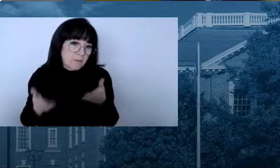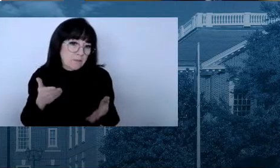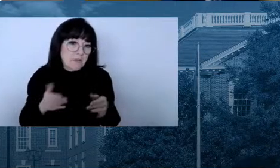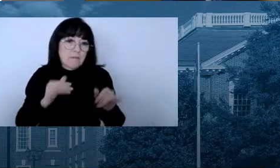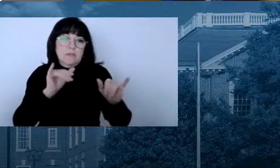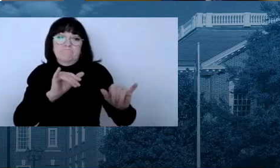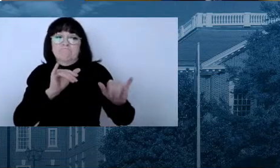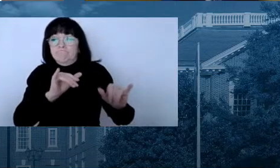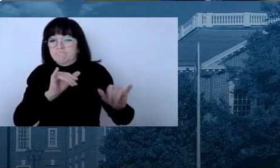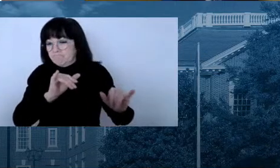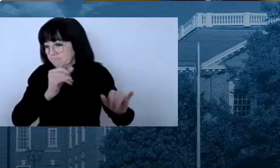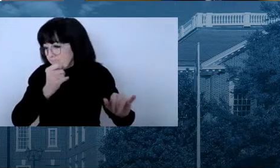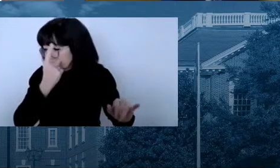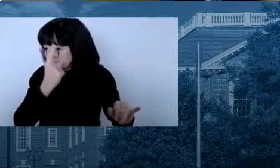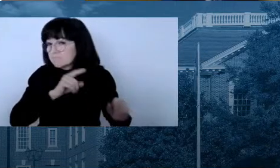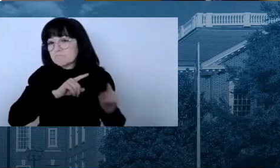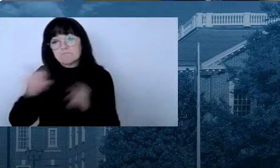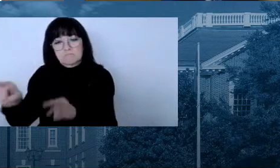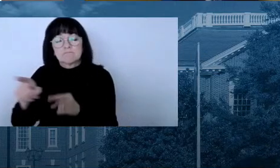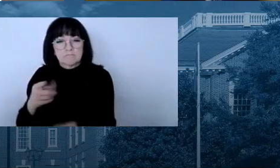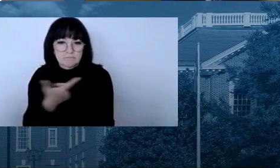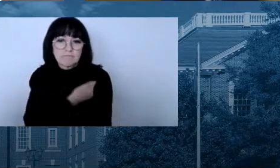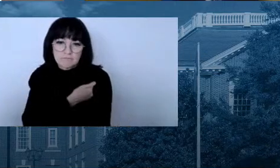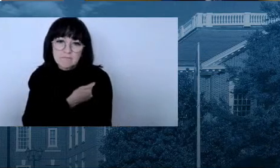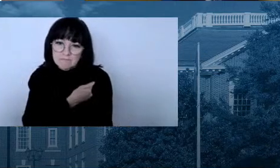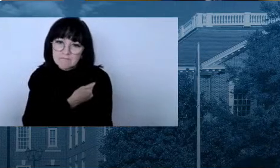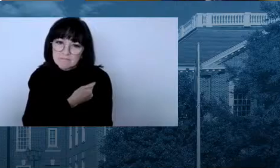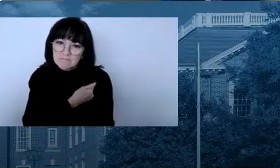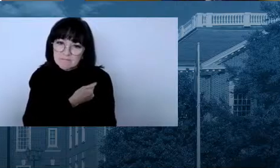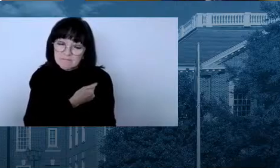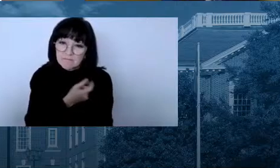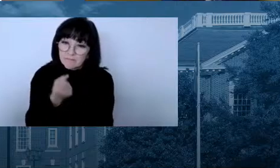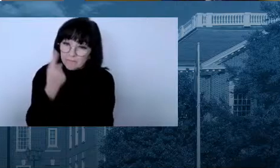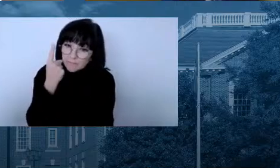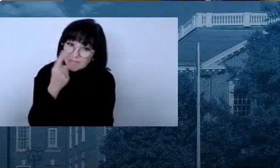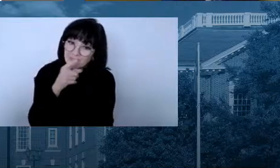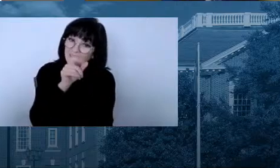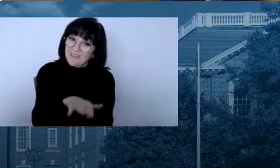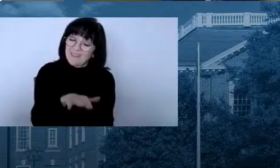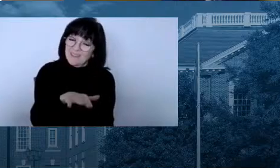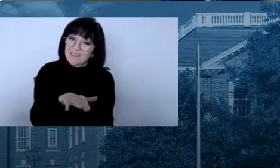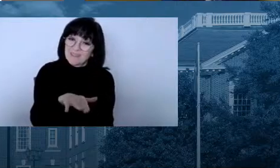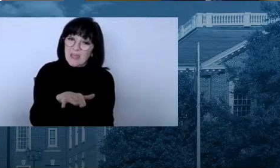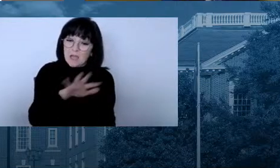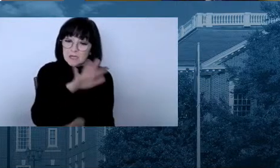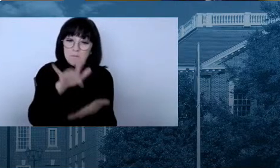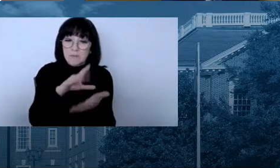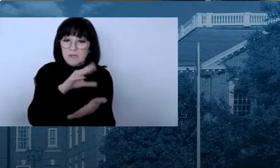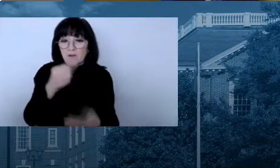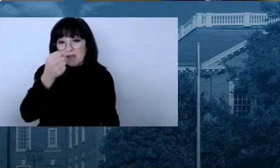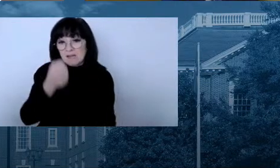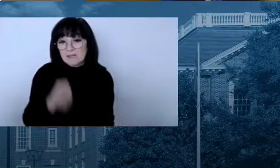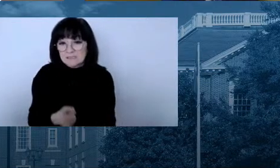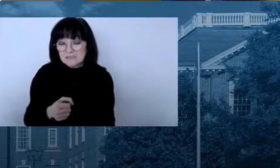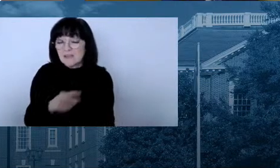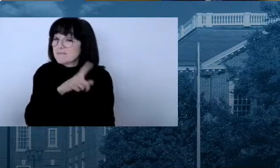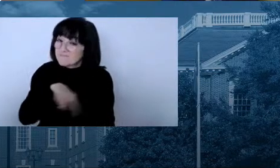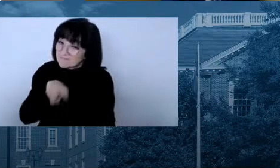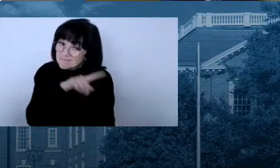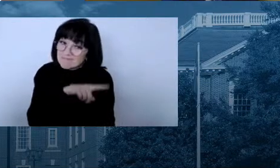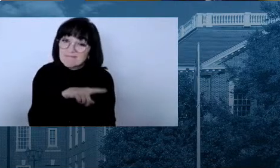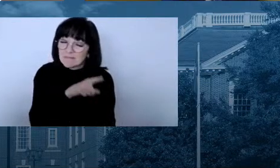a hospital that serves the area with the lowest vaccination rates in our state. These are their neighbors that are